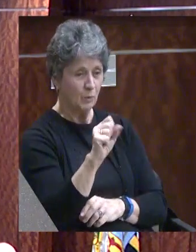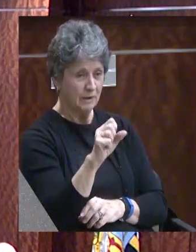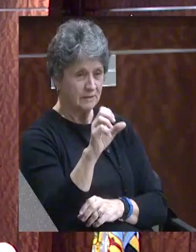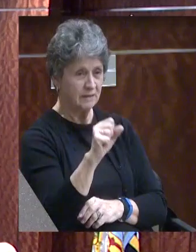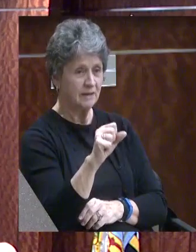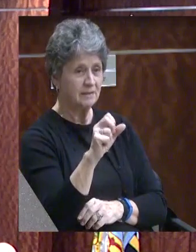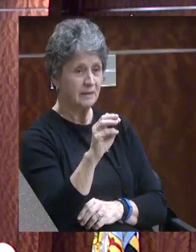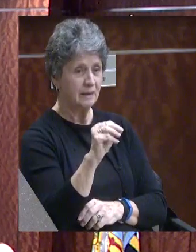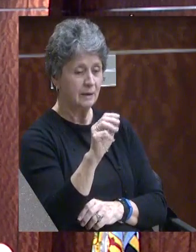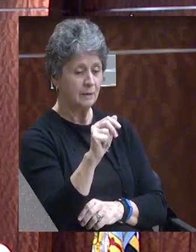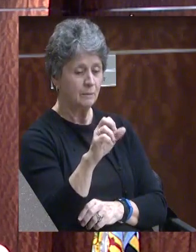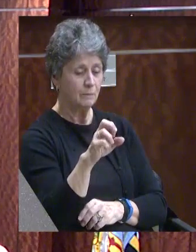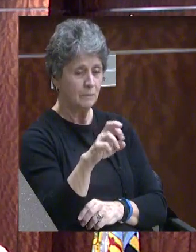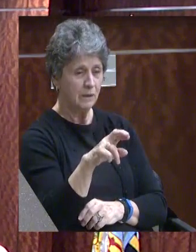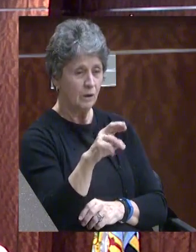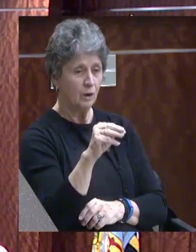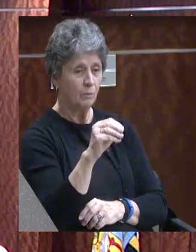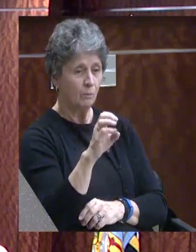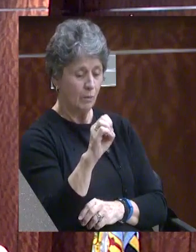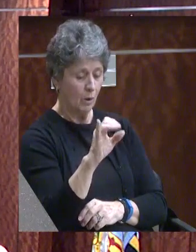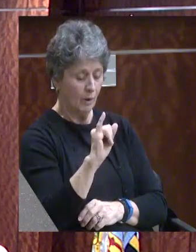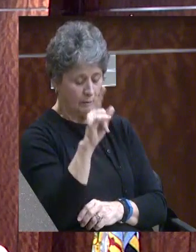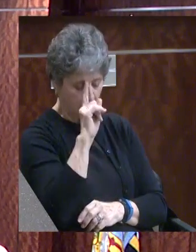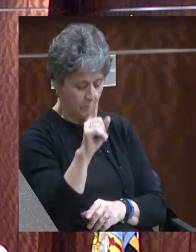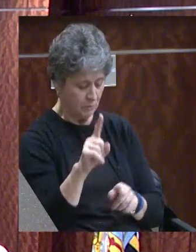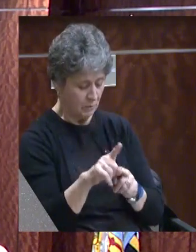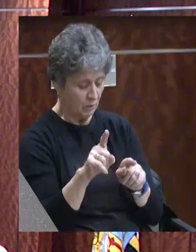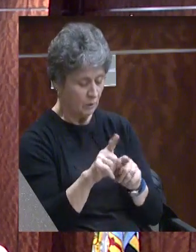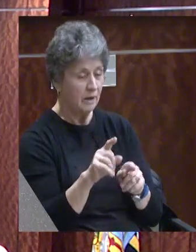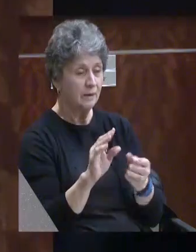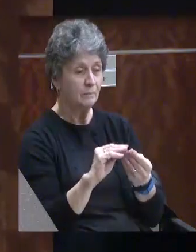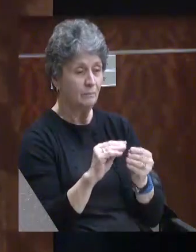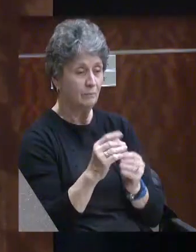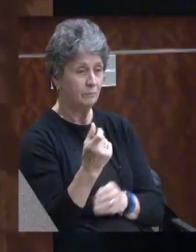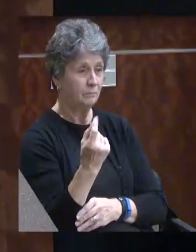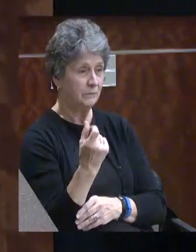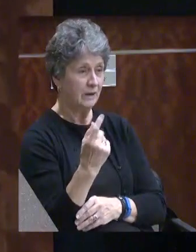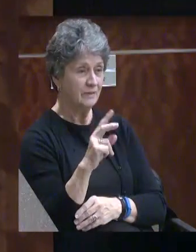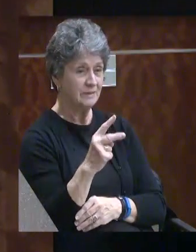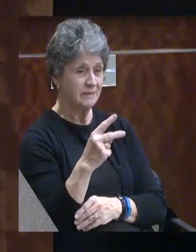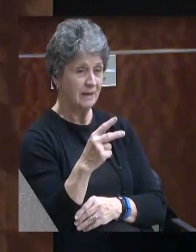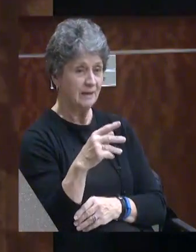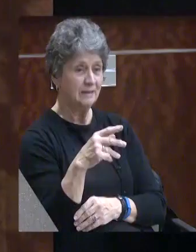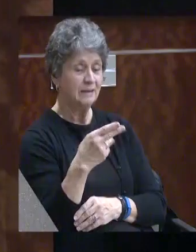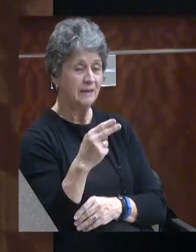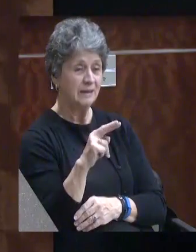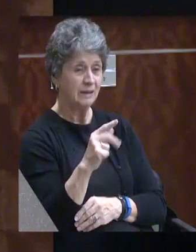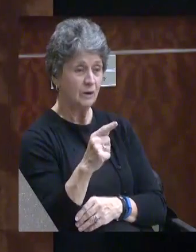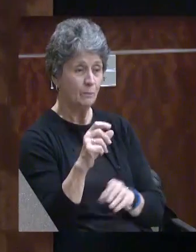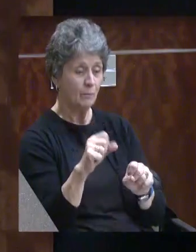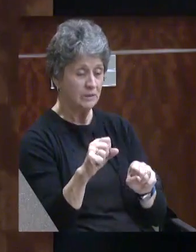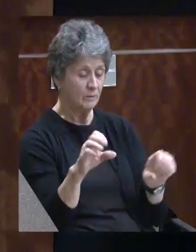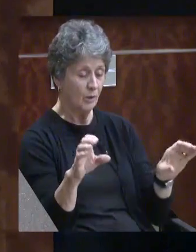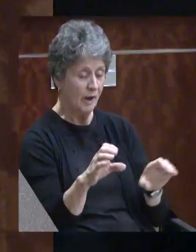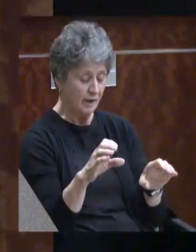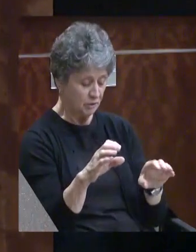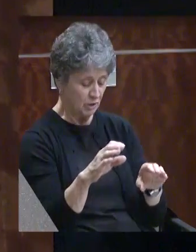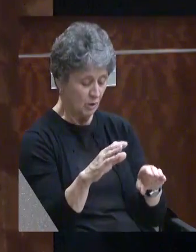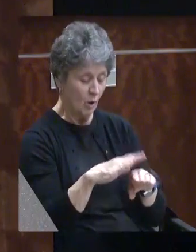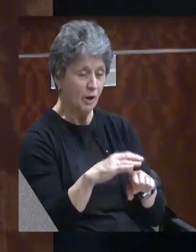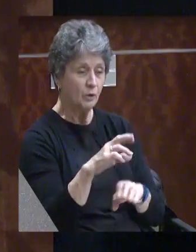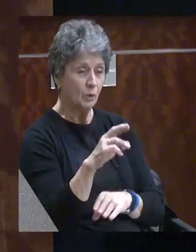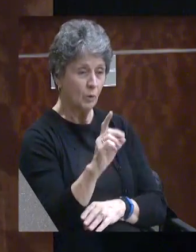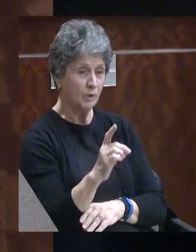Mel? Thank you, Mayor. Item number 11. This is the second public hearing with possible action on ordinance